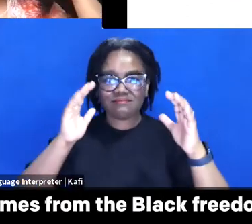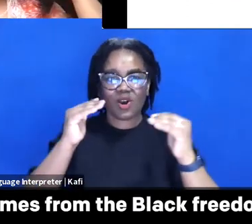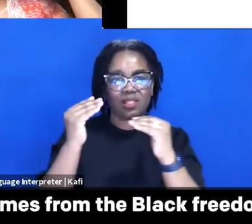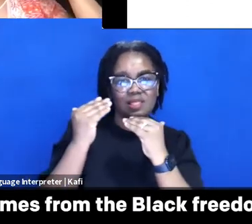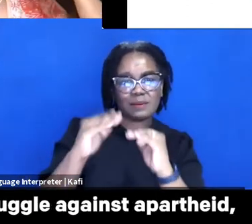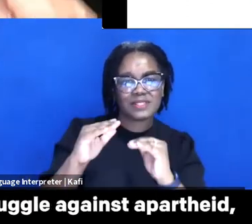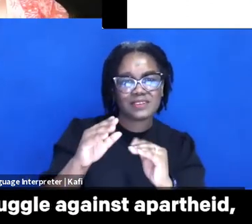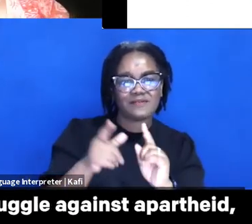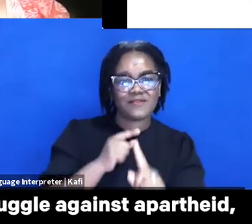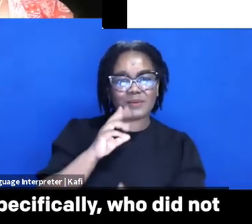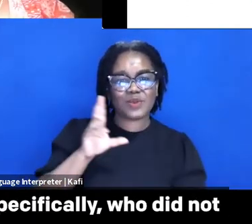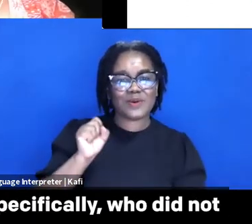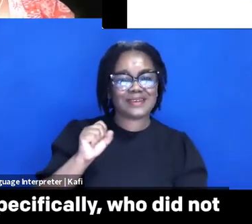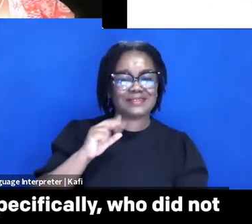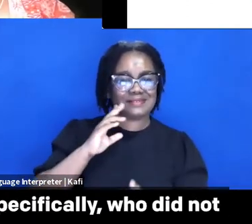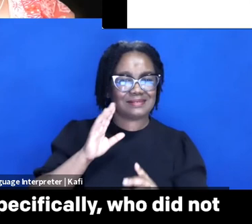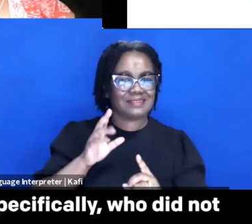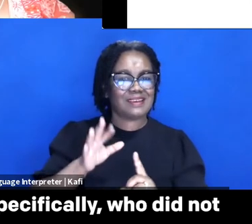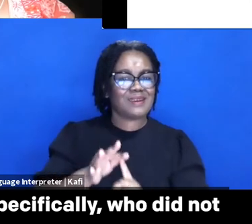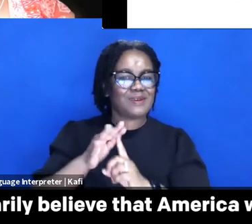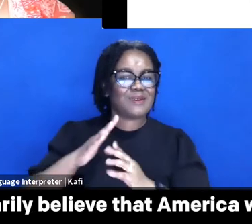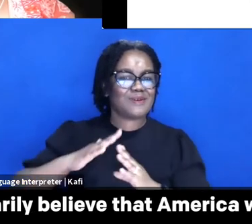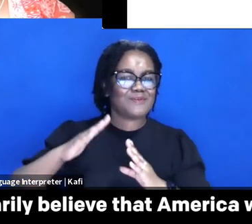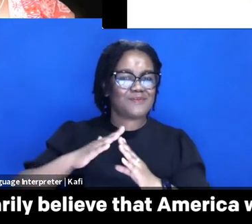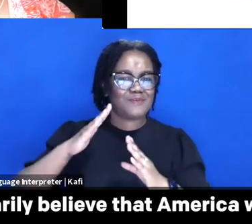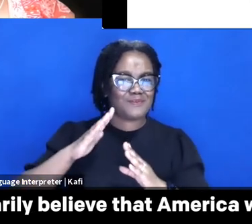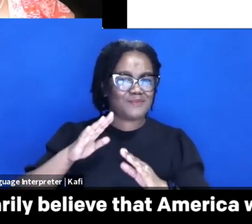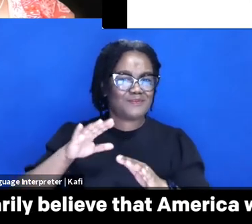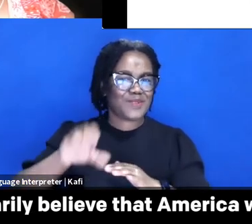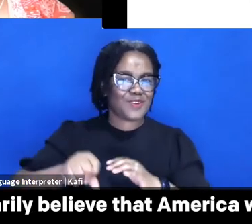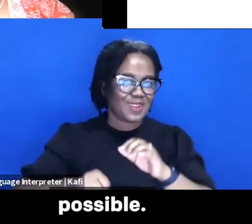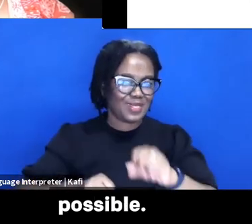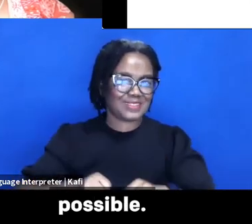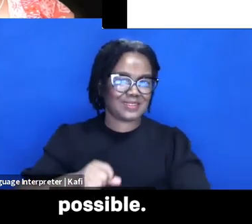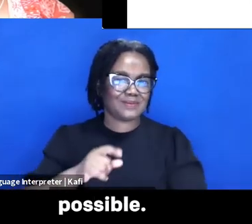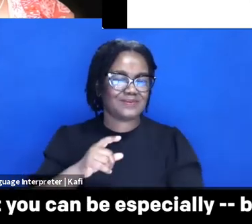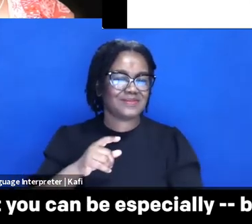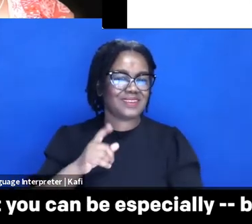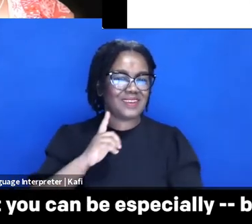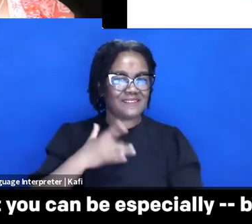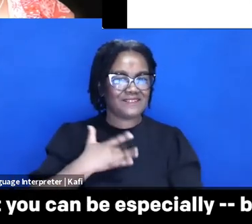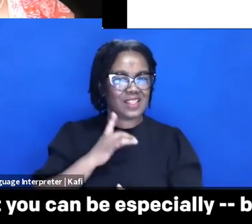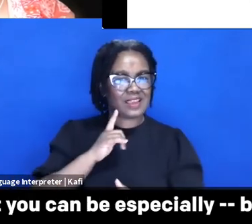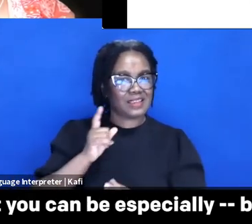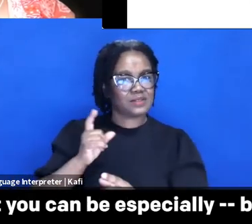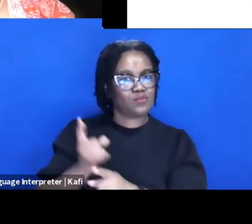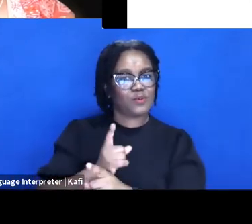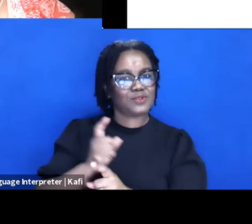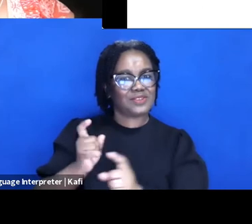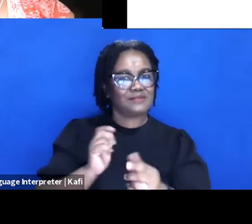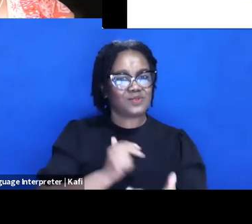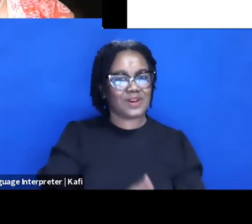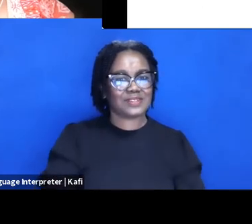from the Black freedom struggle, Vincent Harding specifically, who did not necessarily believe that America was possible. So that one can be